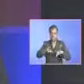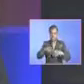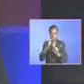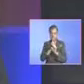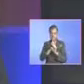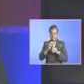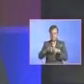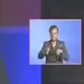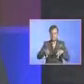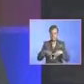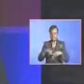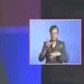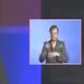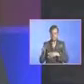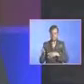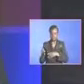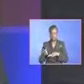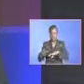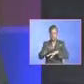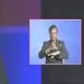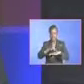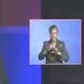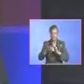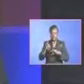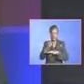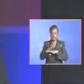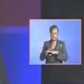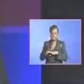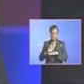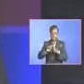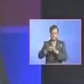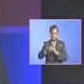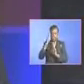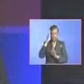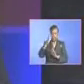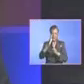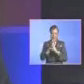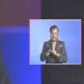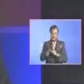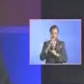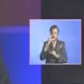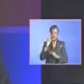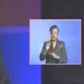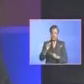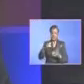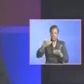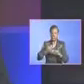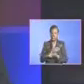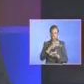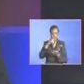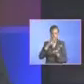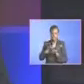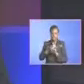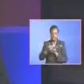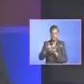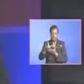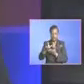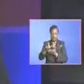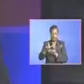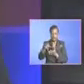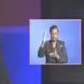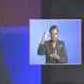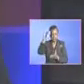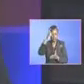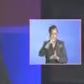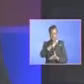The island of Exuma will soon get a new multi-million dollar airport. Tourism Minister the Honorable Dionisio de Aguilar shared plans for the facility he says